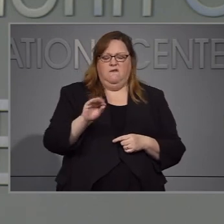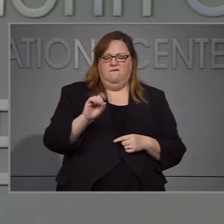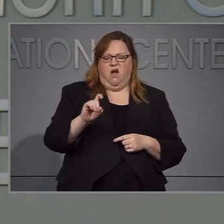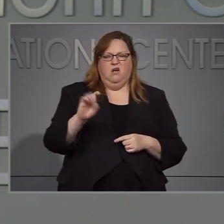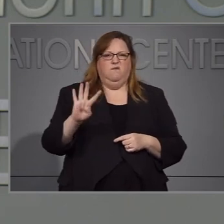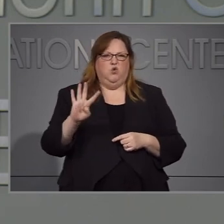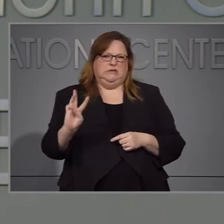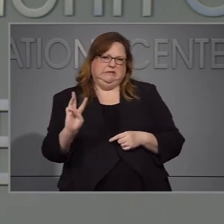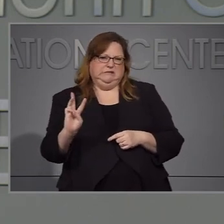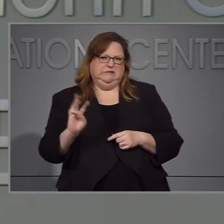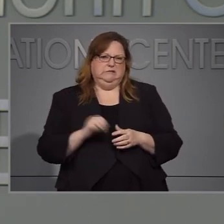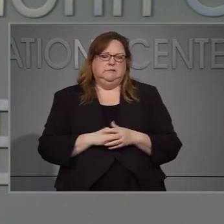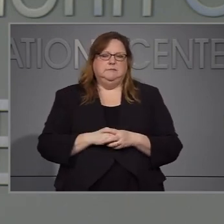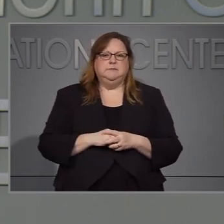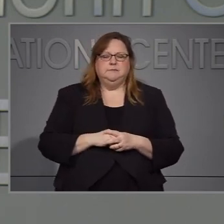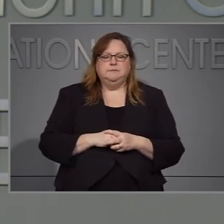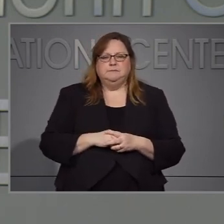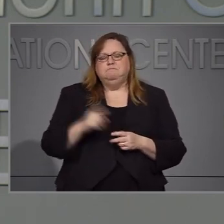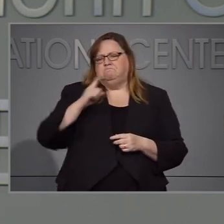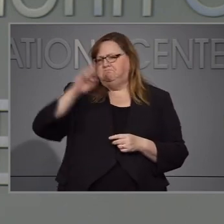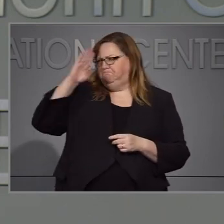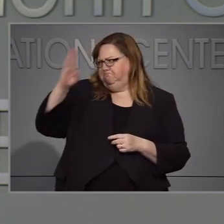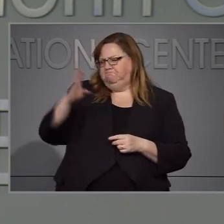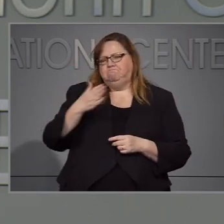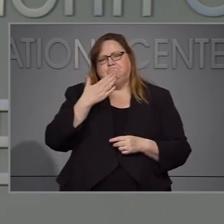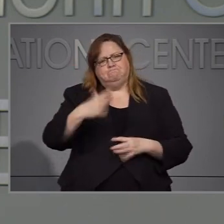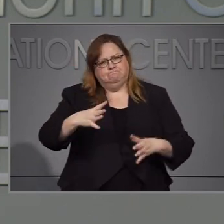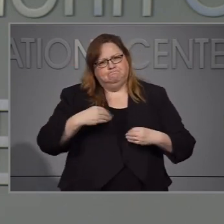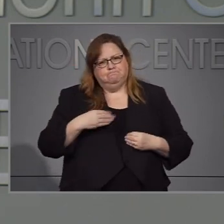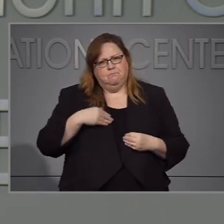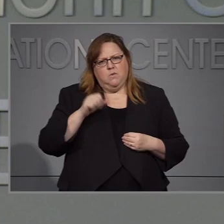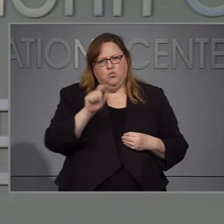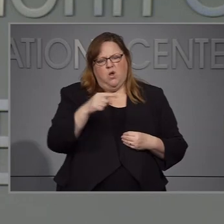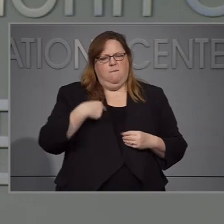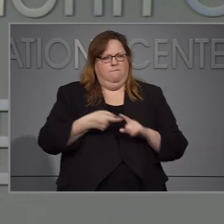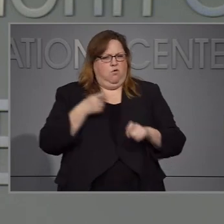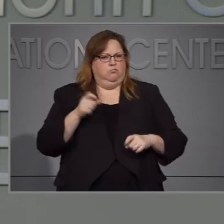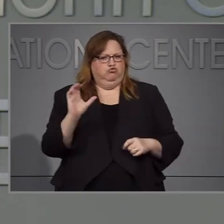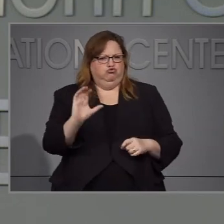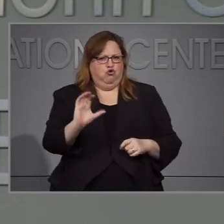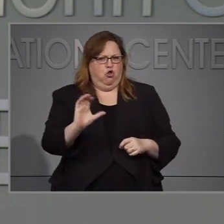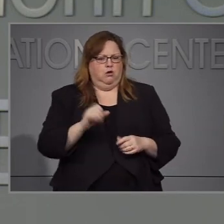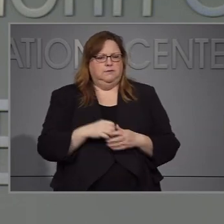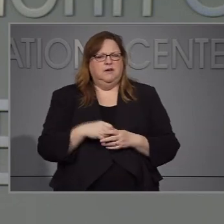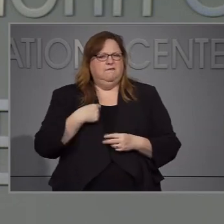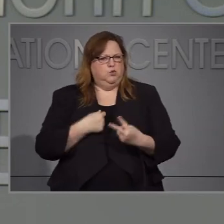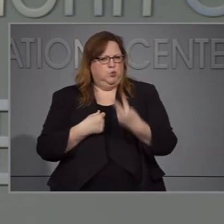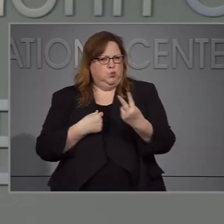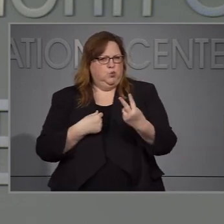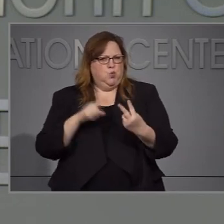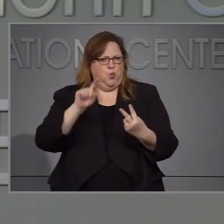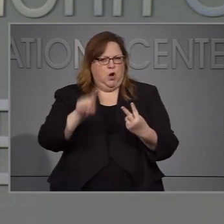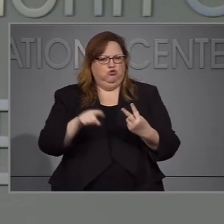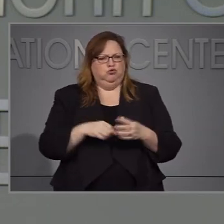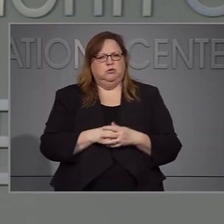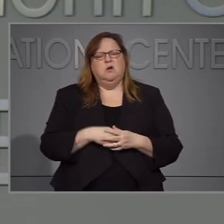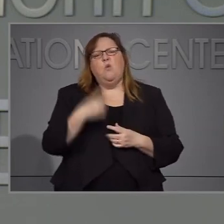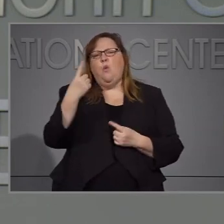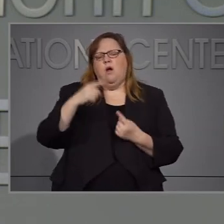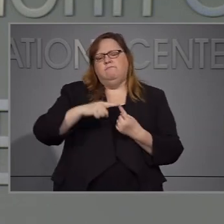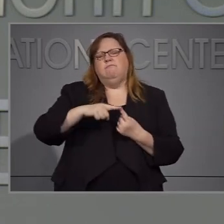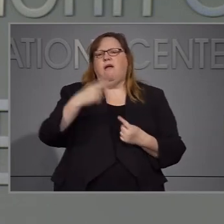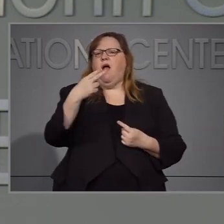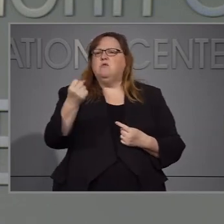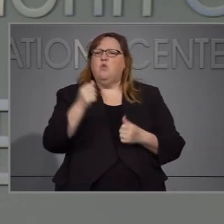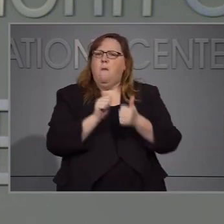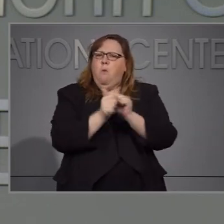Thank you for taking my question. This is Derek Ellinger with Fox 46 in Charlotte. Actually, I have two questions. One revolves around high school sports and extracurricular activities. I know